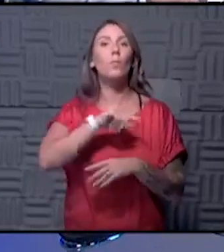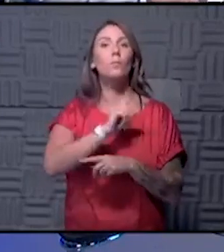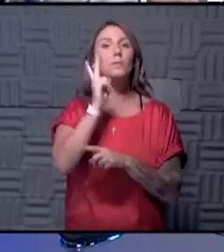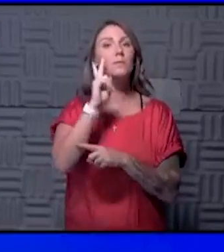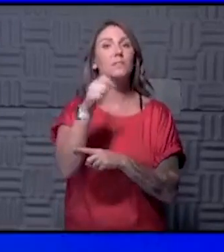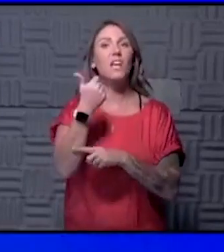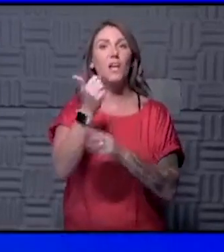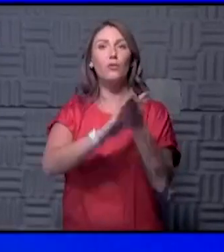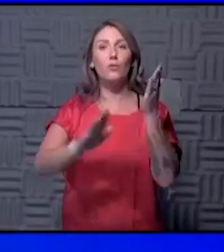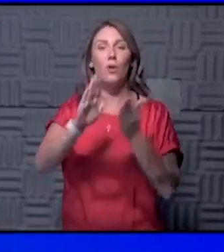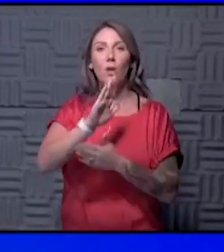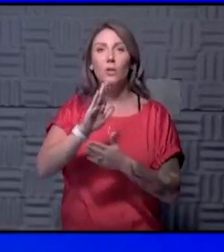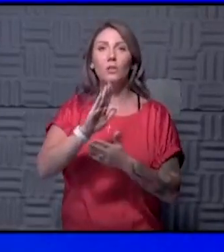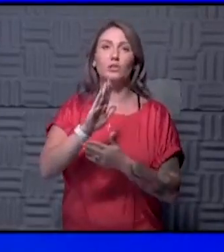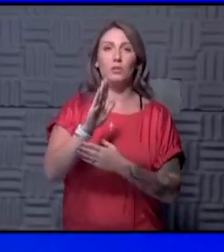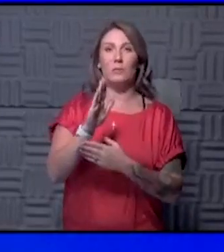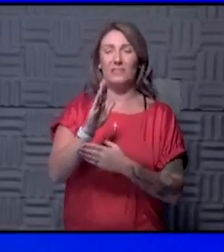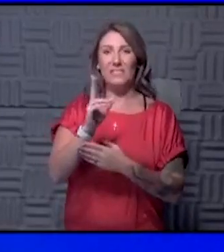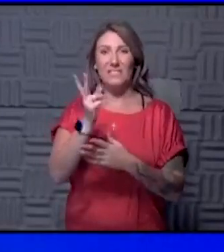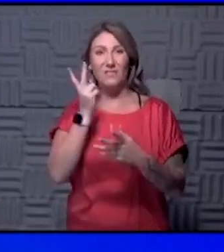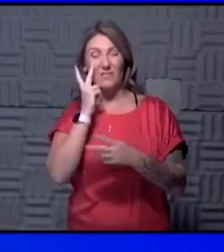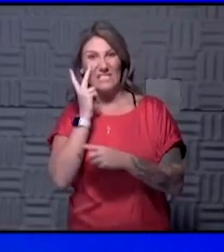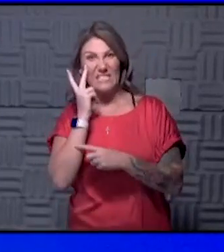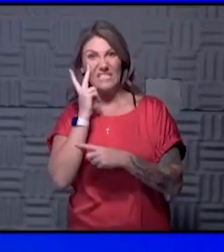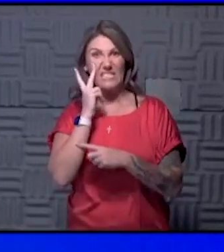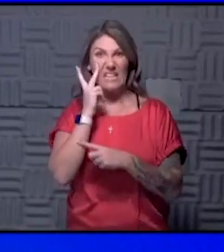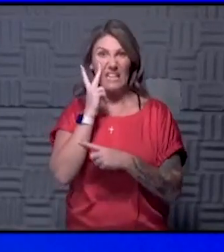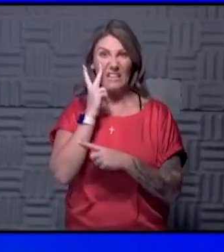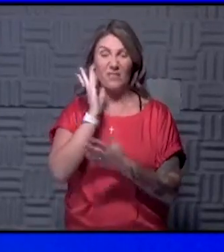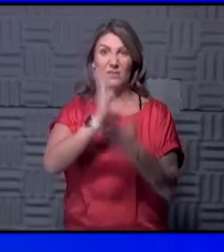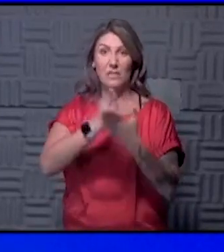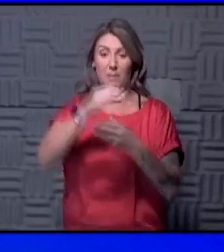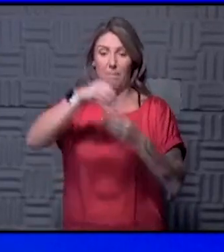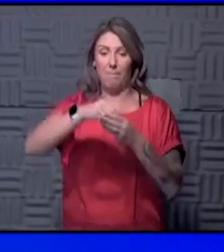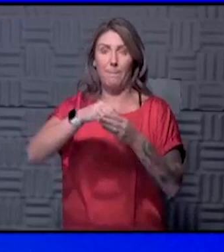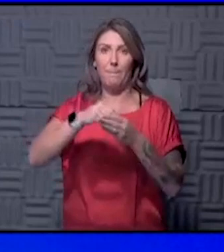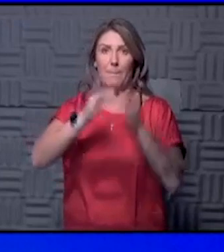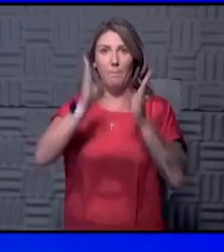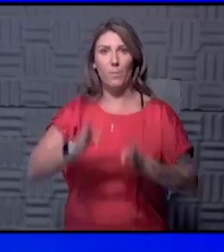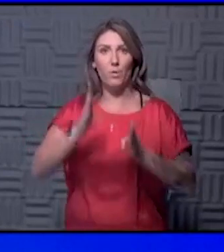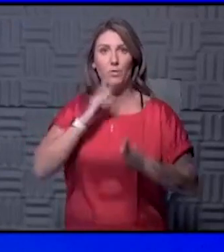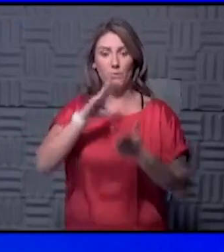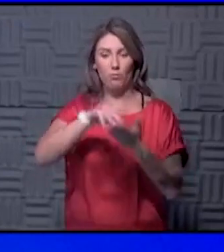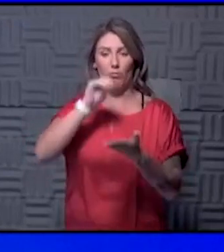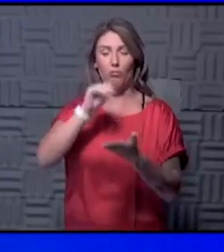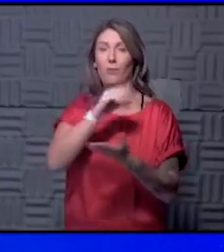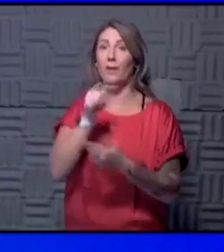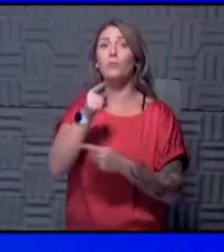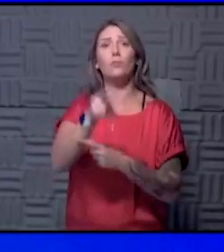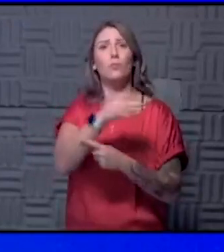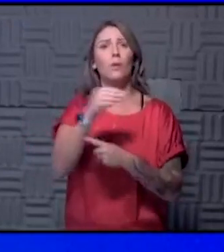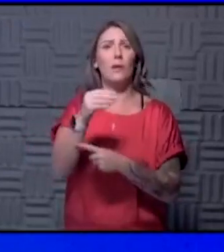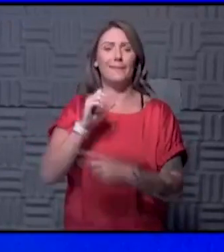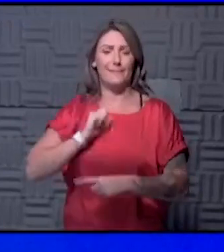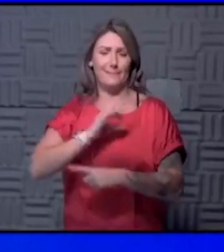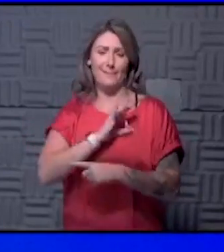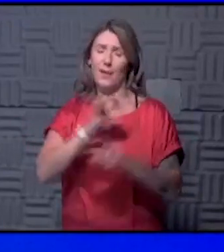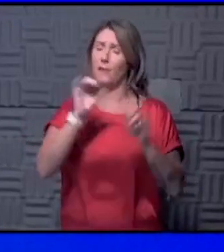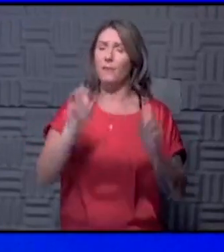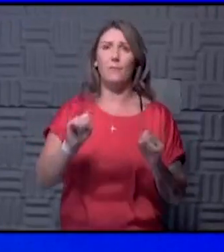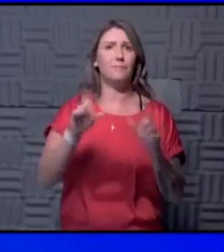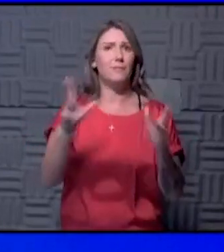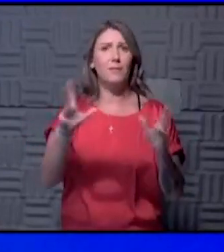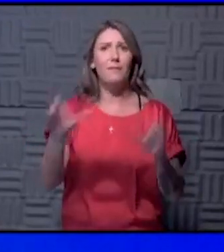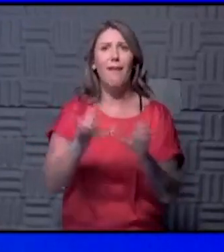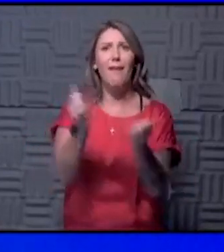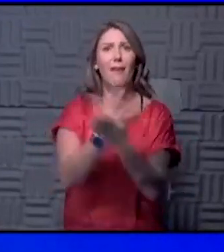college campuses have gone away from in-person learning. I think you and the staff have done everything they can do, and this can be generalizable to even